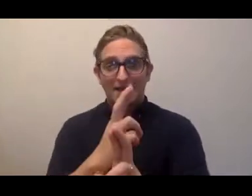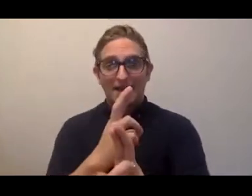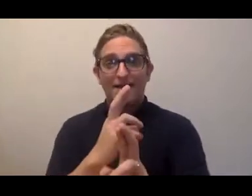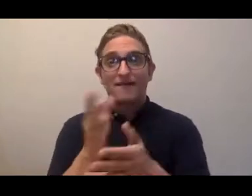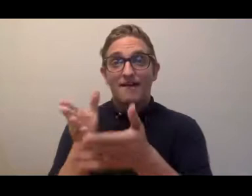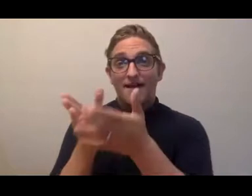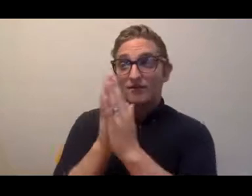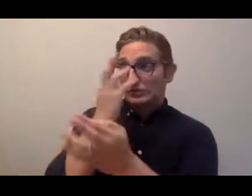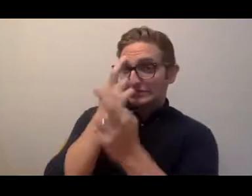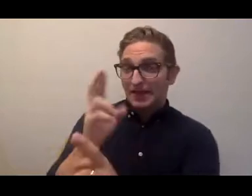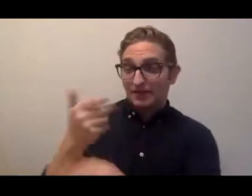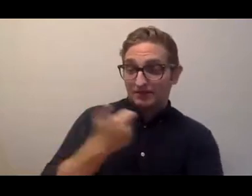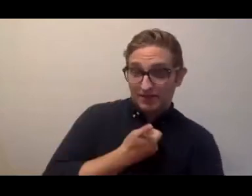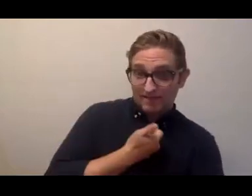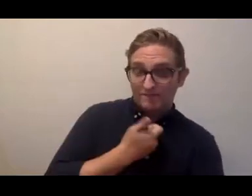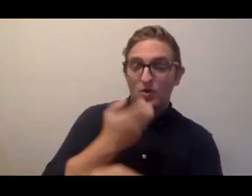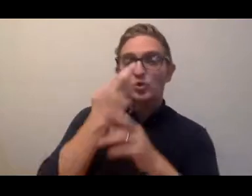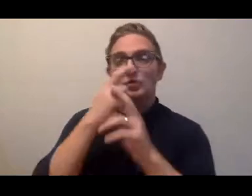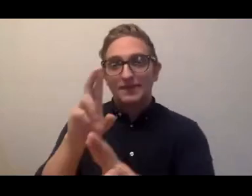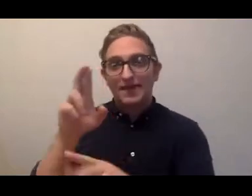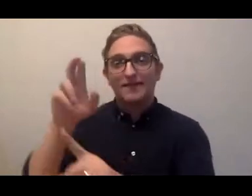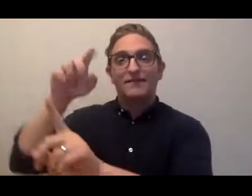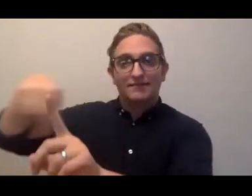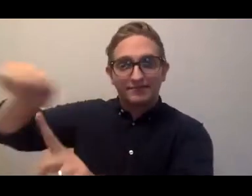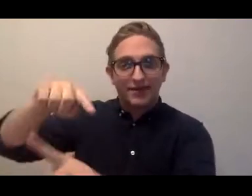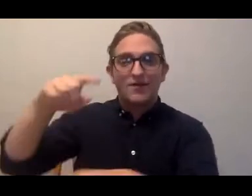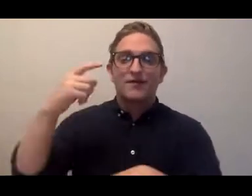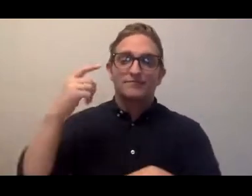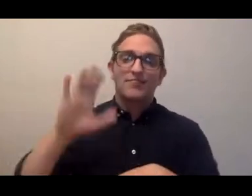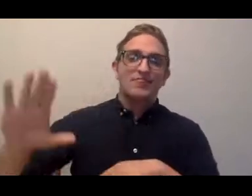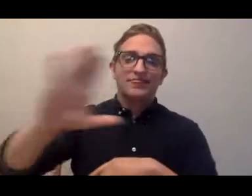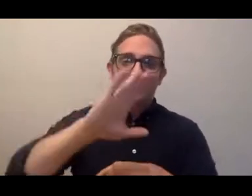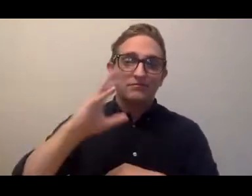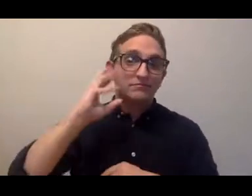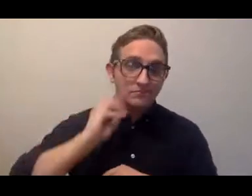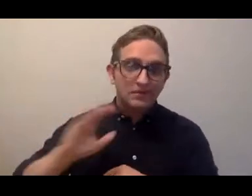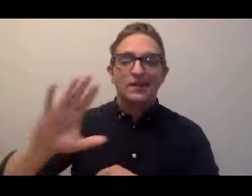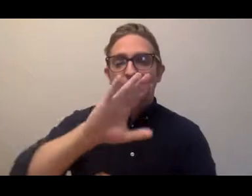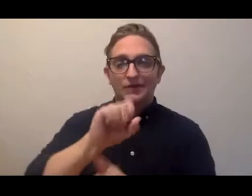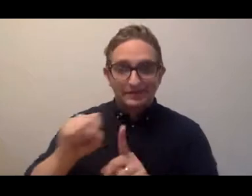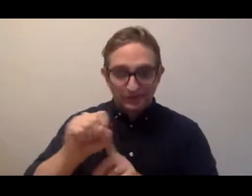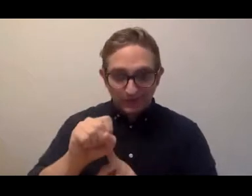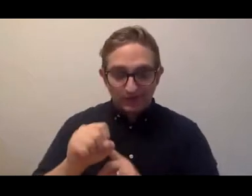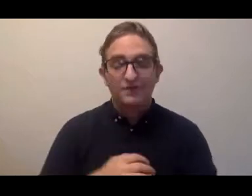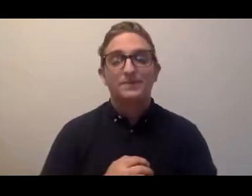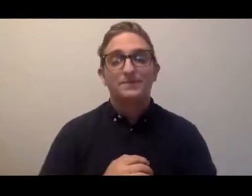respect for yourself and then showing respect to others for where they are in the situation. Yes. It's,